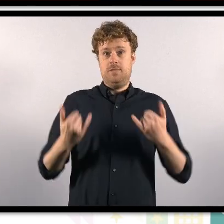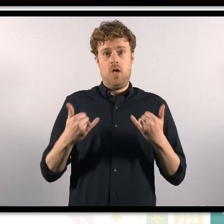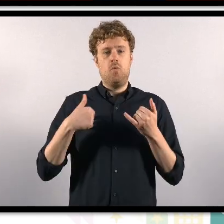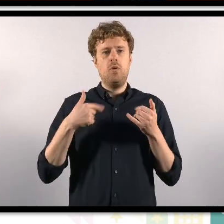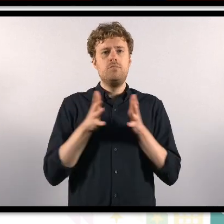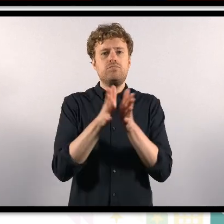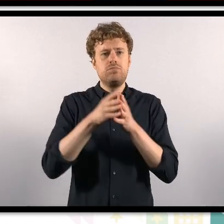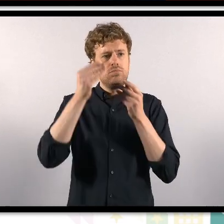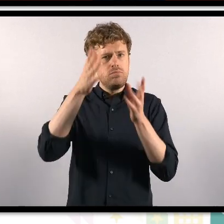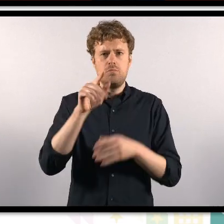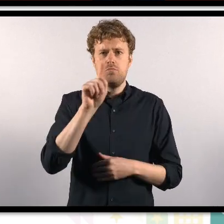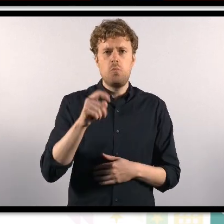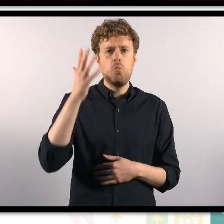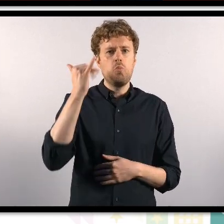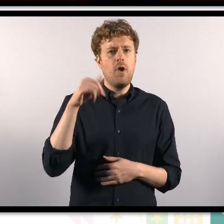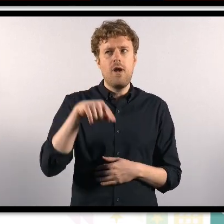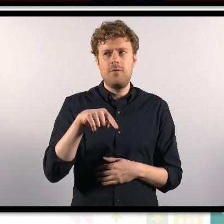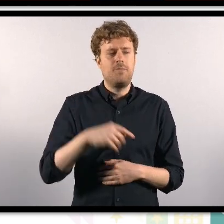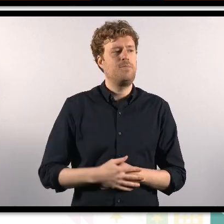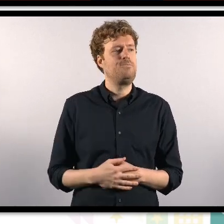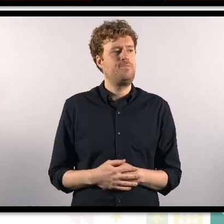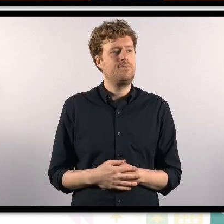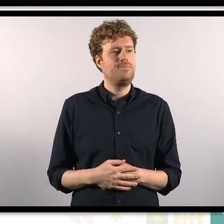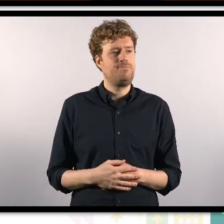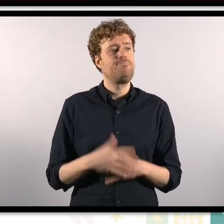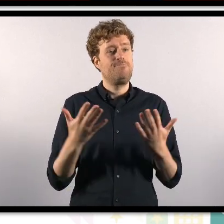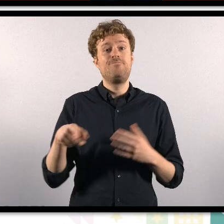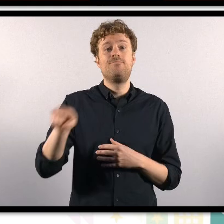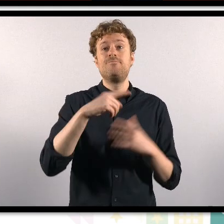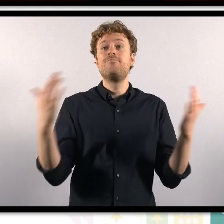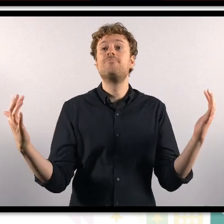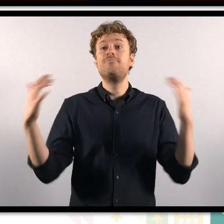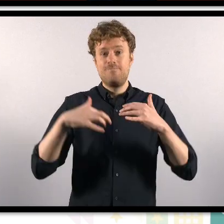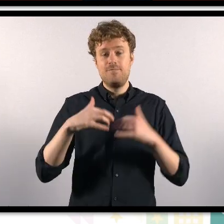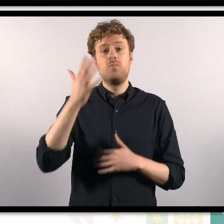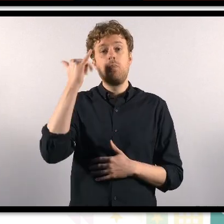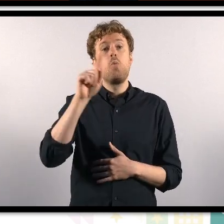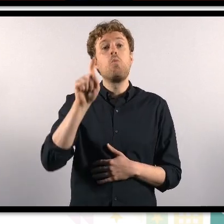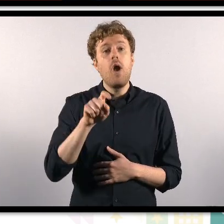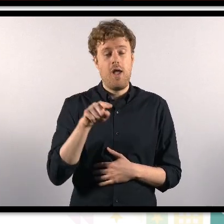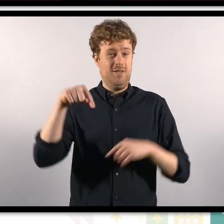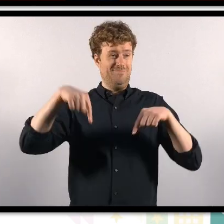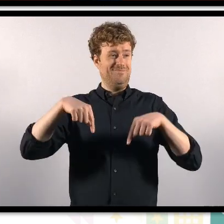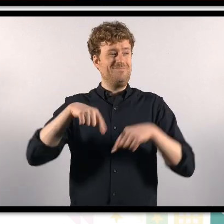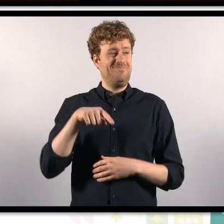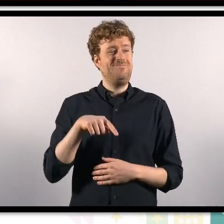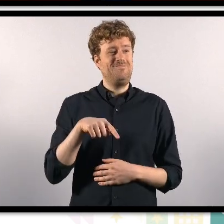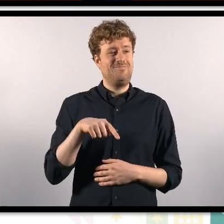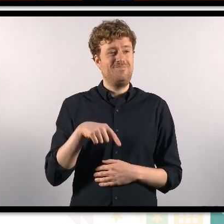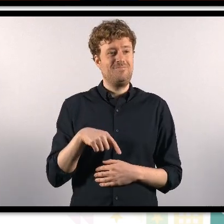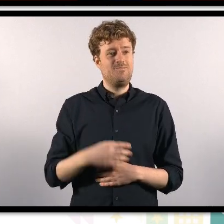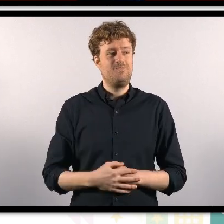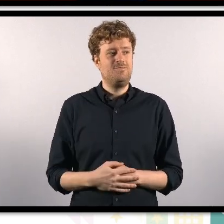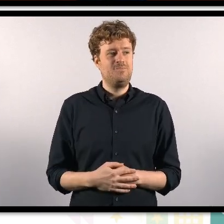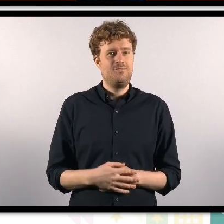Kubernetes, OpenTelemetry, GitOps, and many more. So the cloud-native ecosystem has created the de